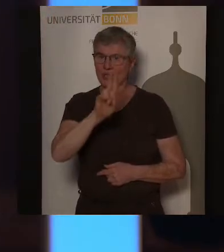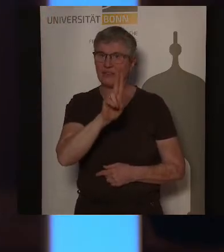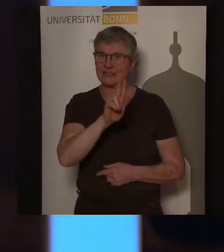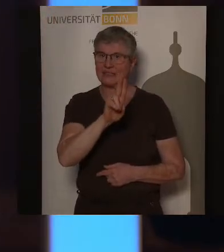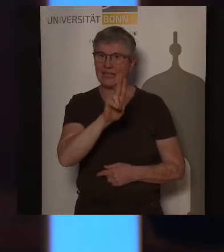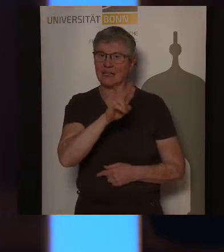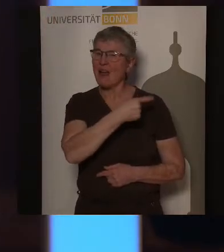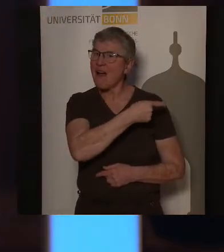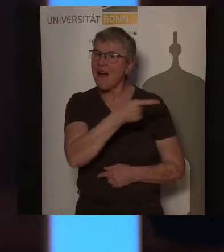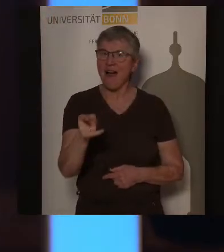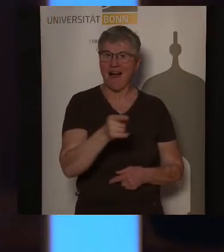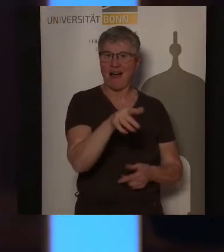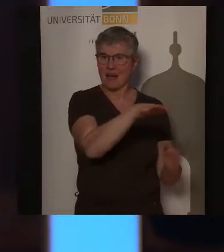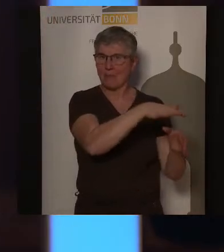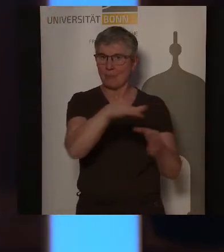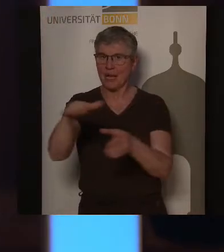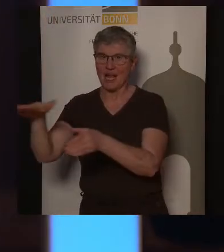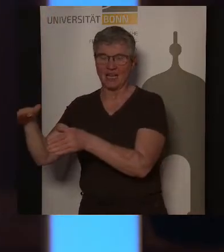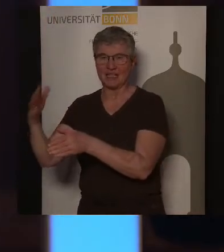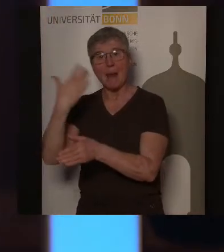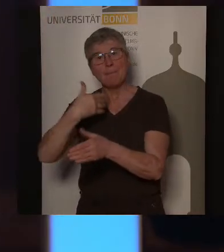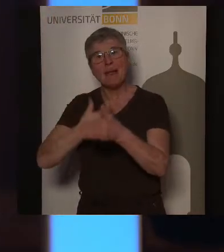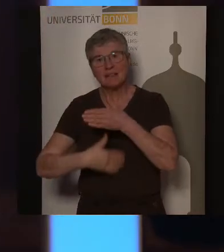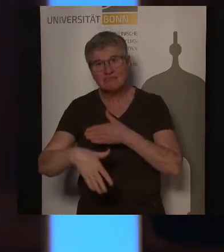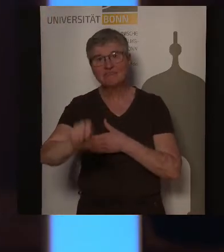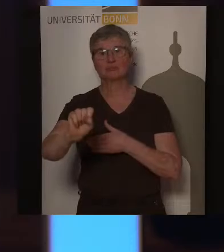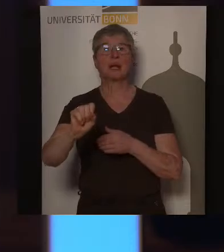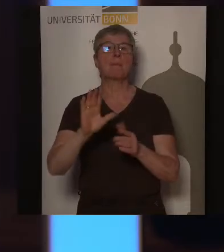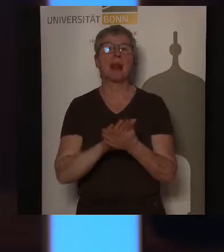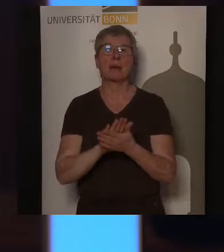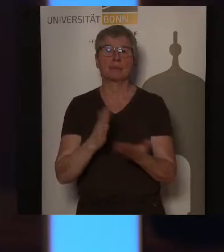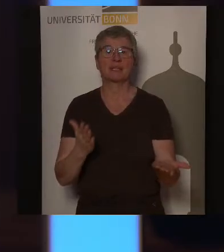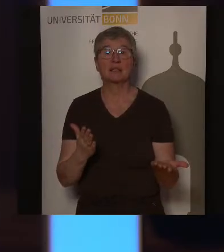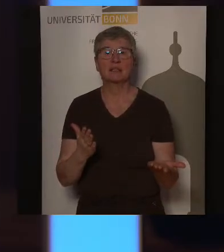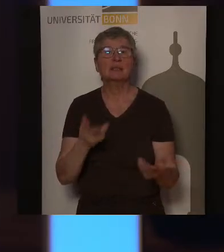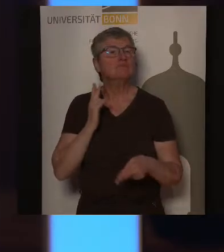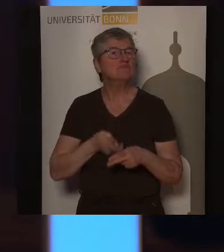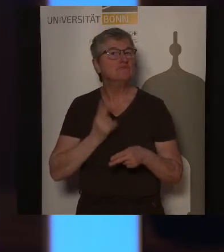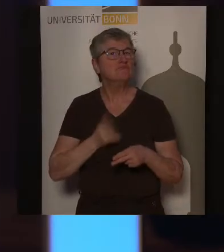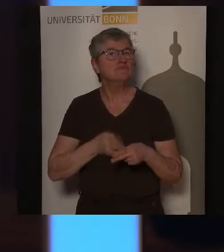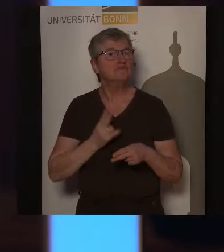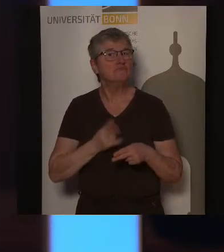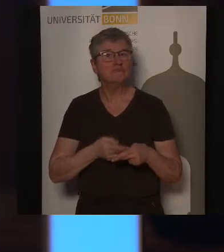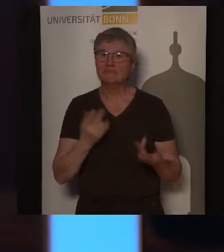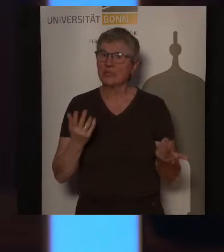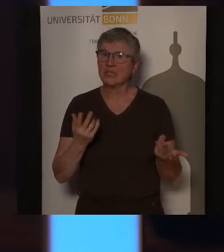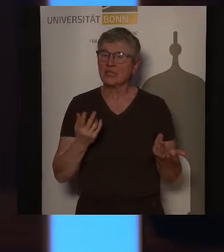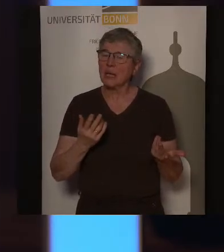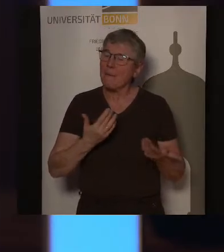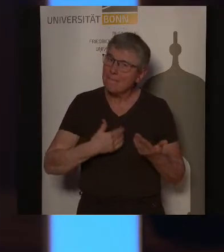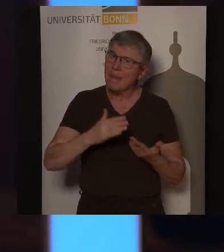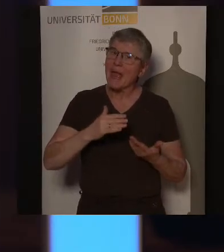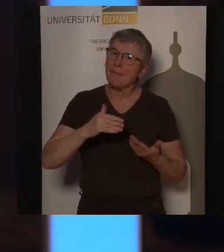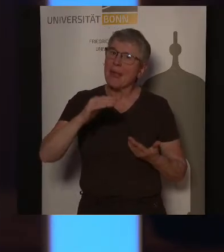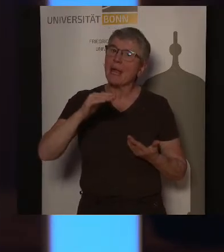has been taking care of making the university more sustainable on all levels. So we always try and do a bit